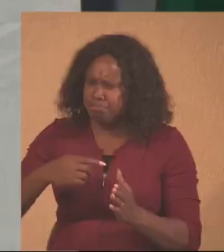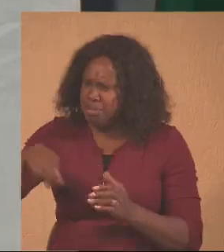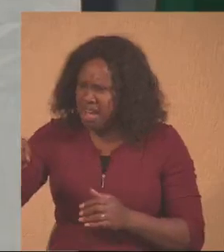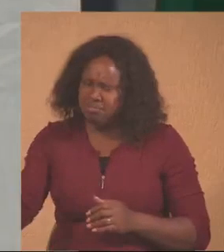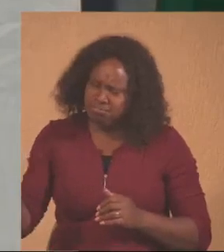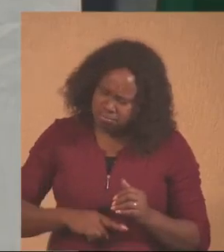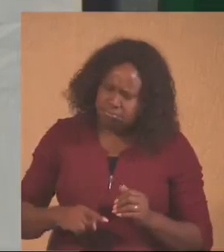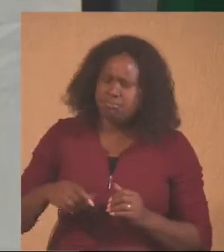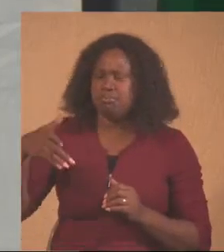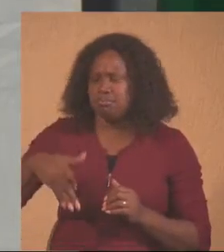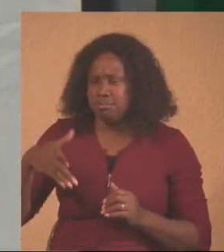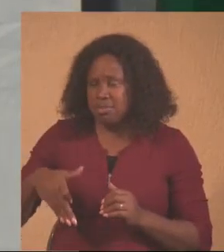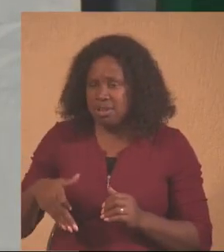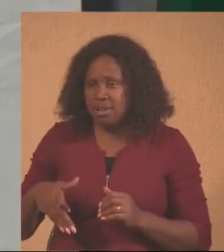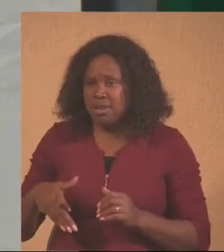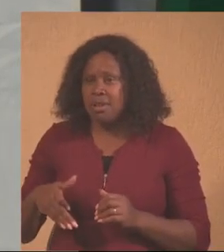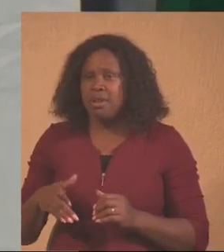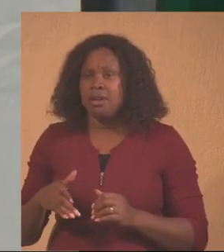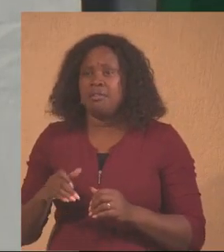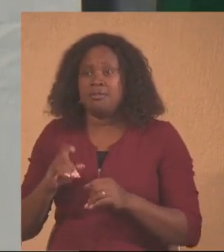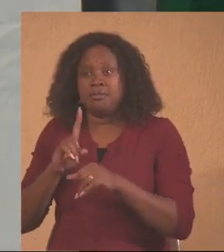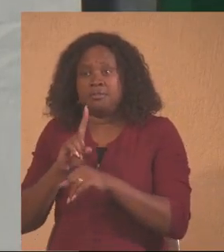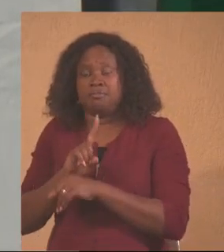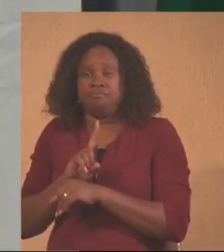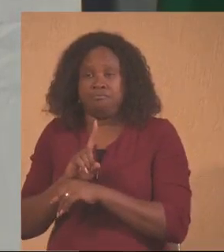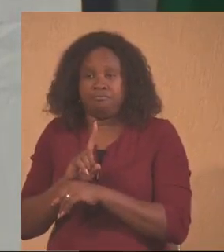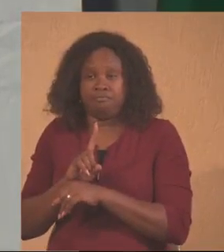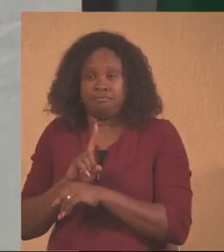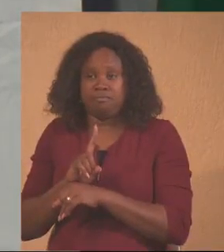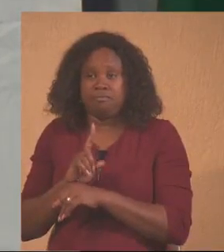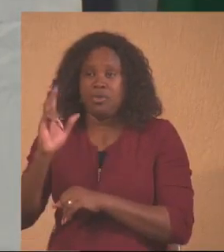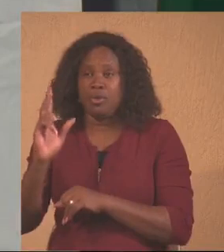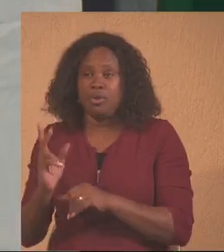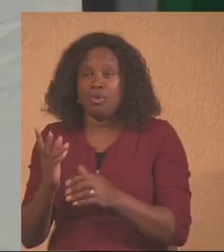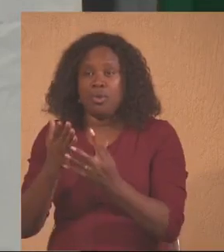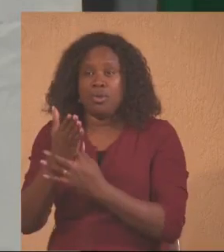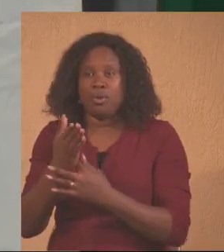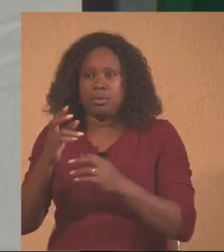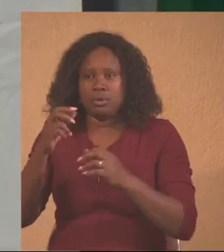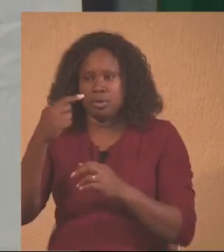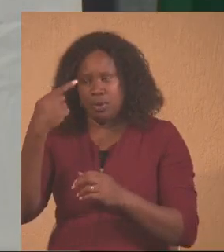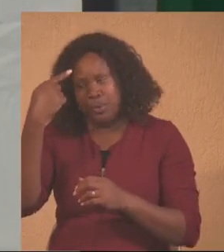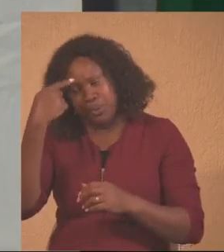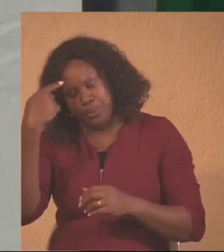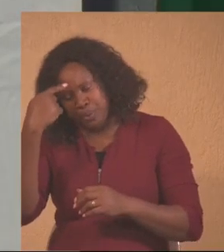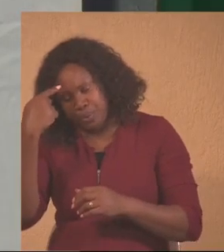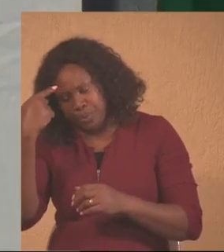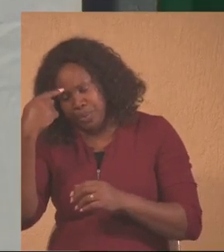point of entry is the traveler has to go through screening. So there